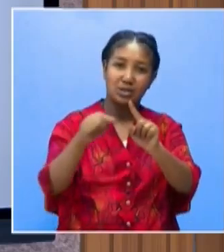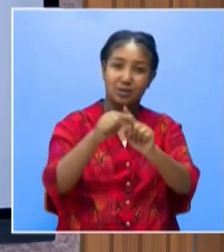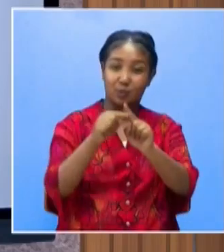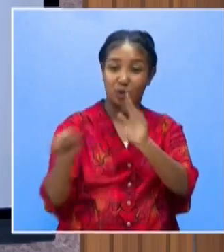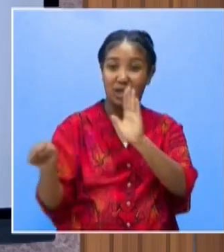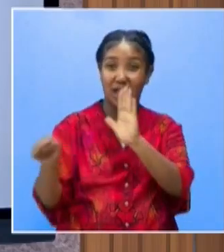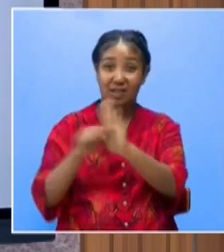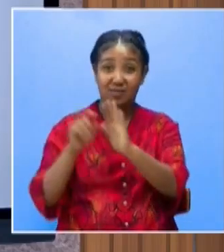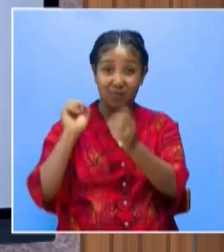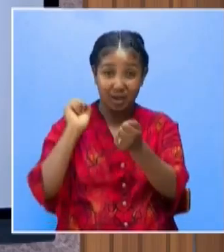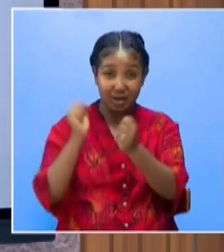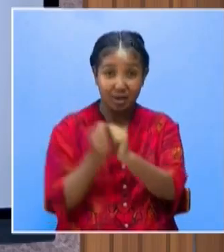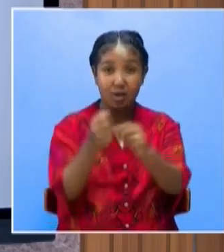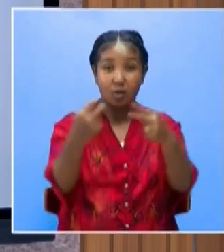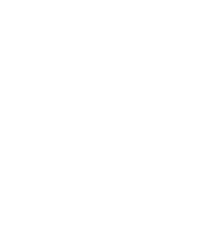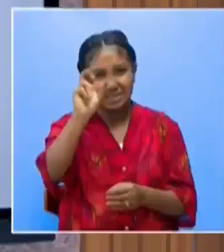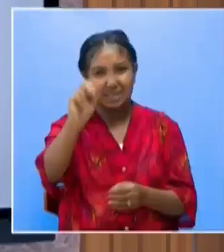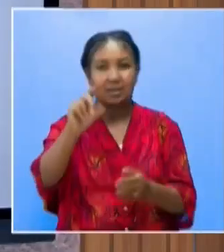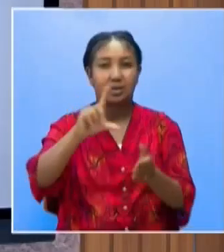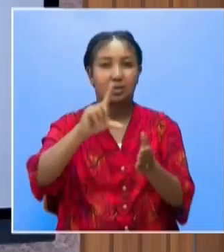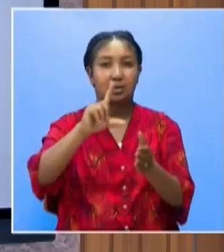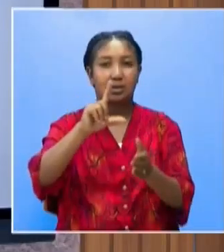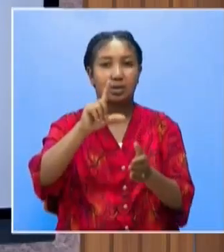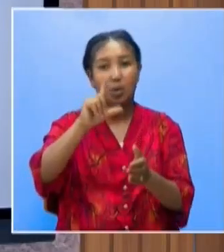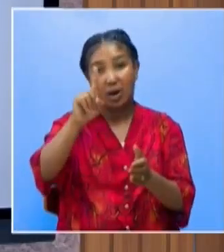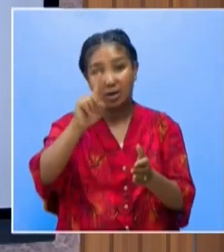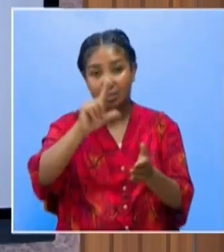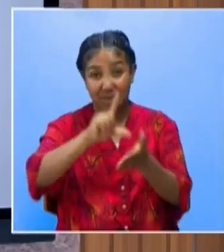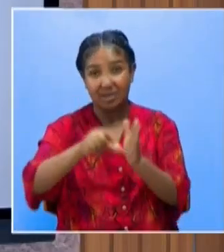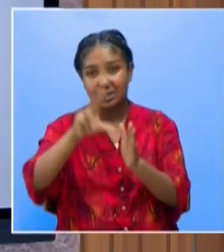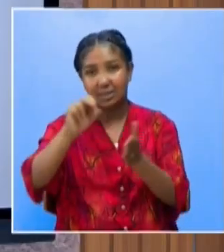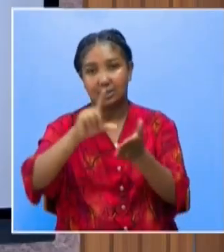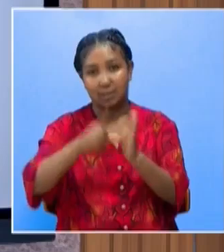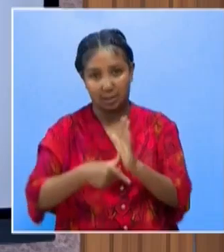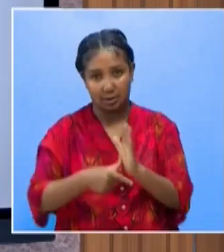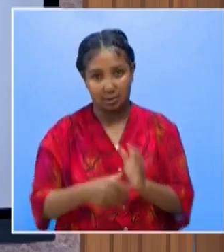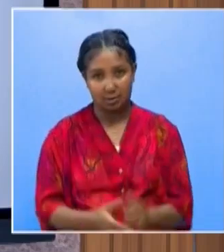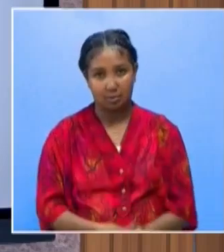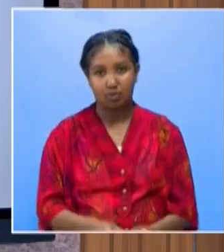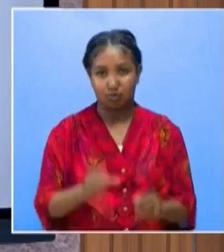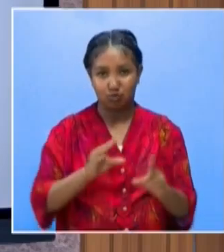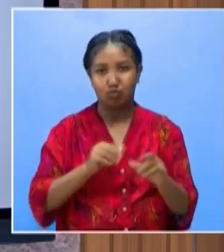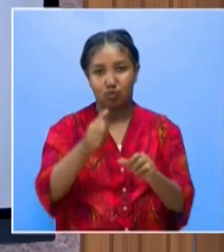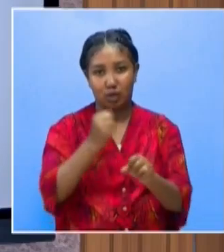negative forms, you have only 1 minute and 30 seconds. Do it.